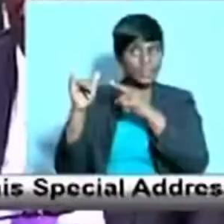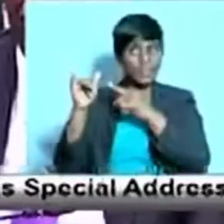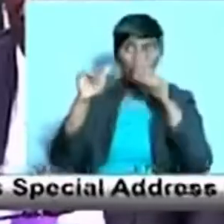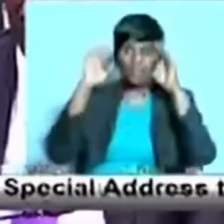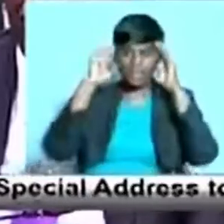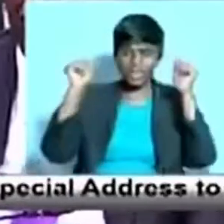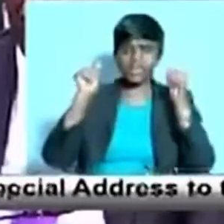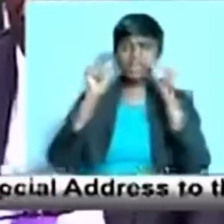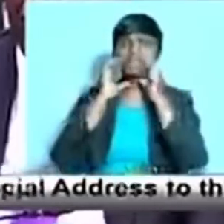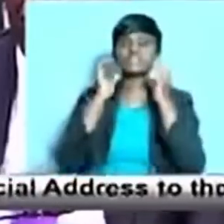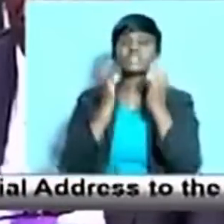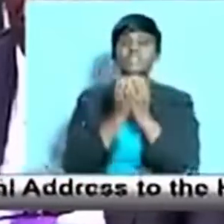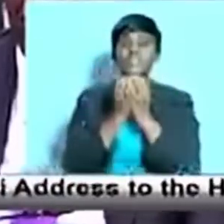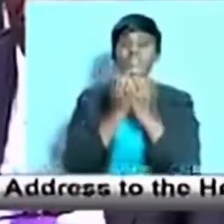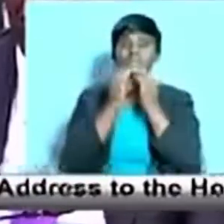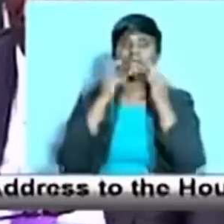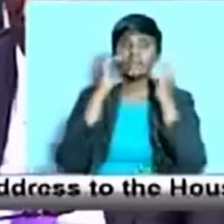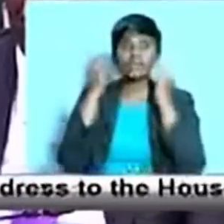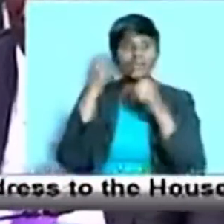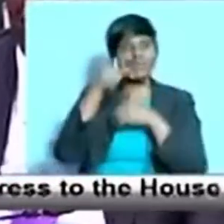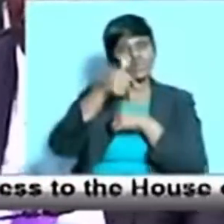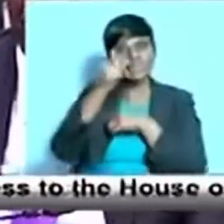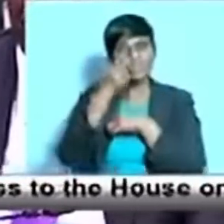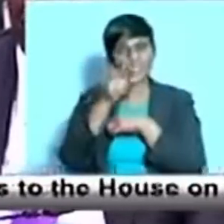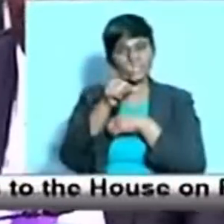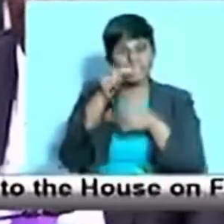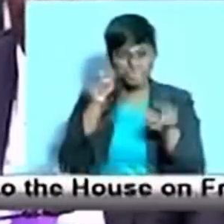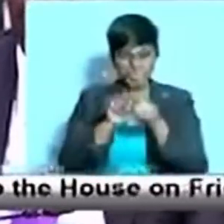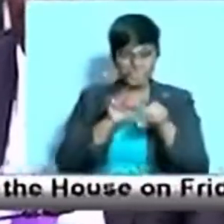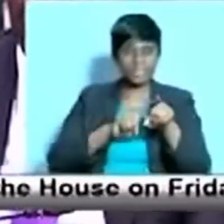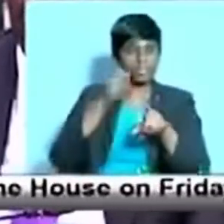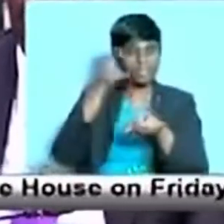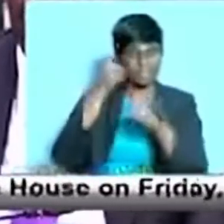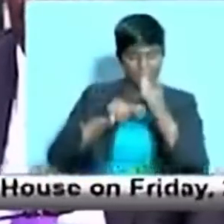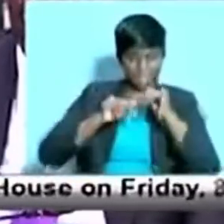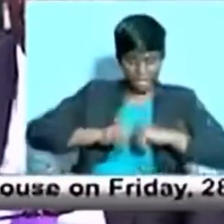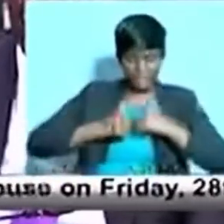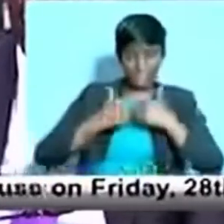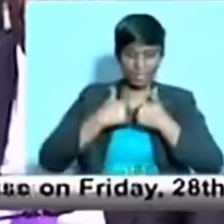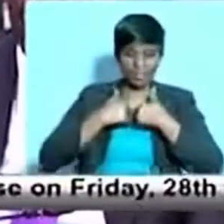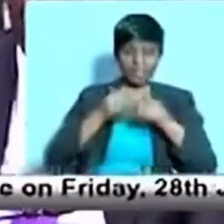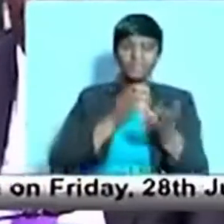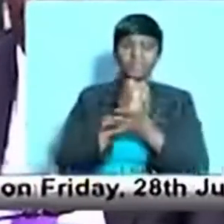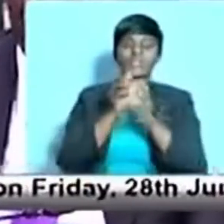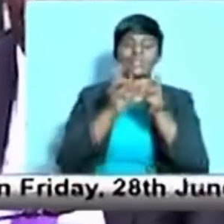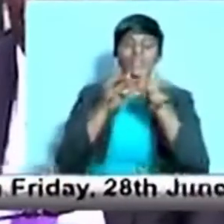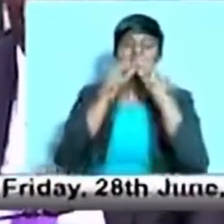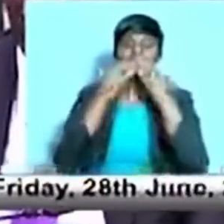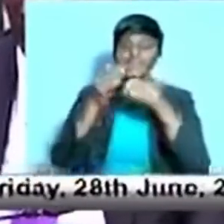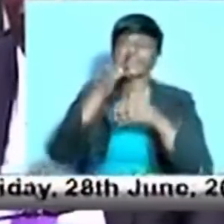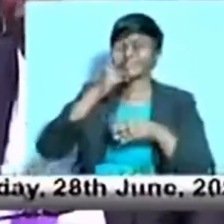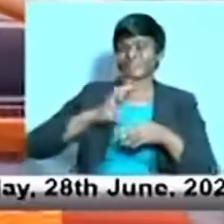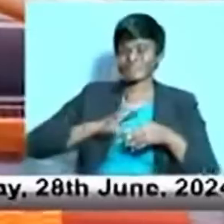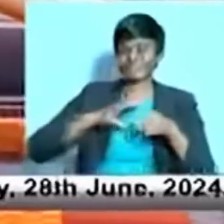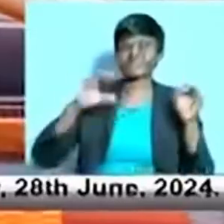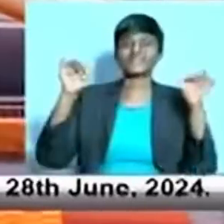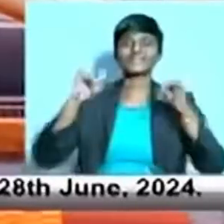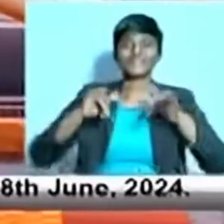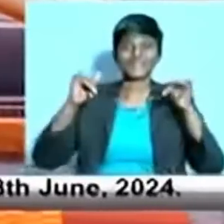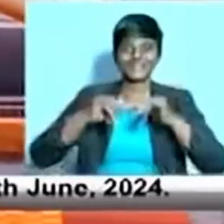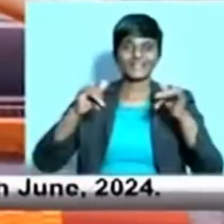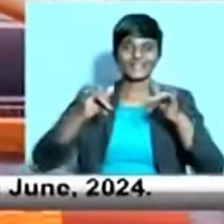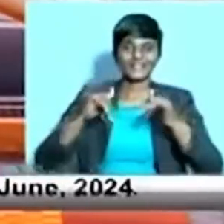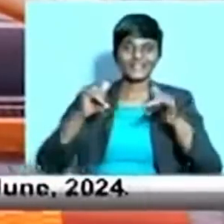of Mozambique, gave us, for you to reflect and understand that we are going the right direction. I thank you, Madam.